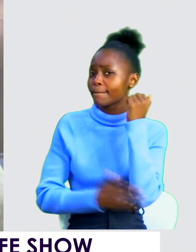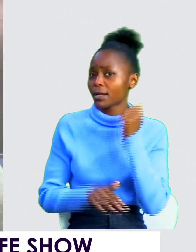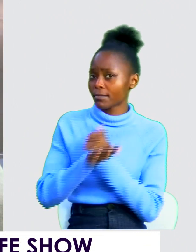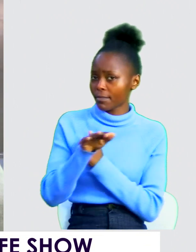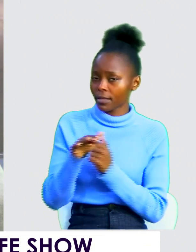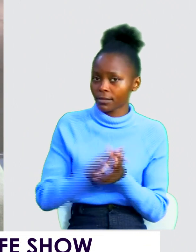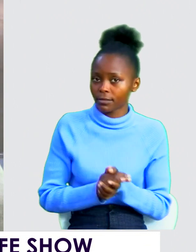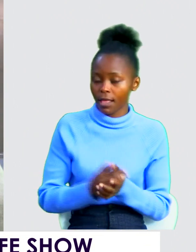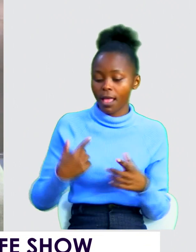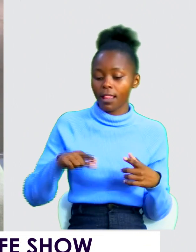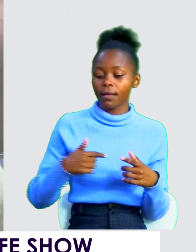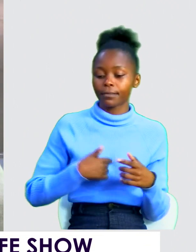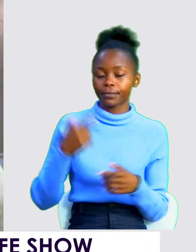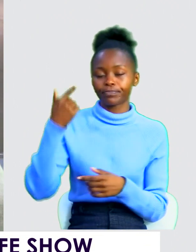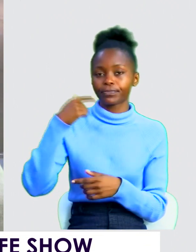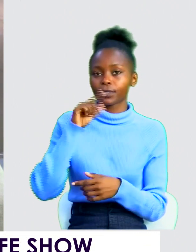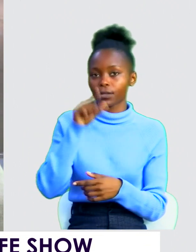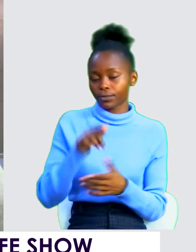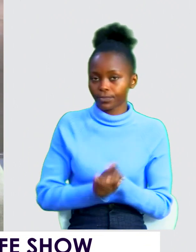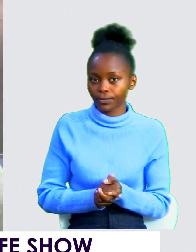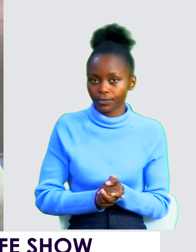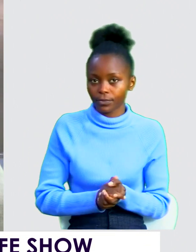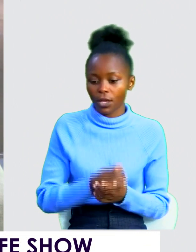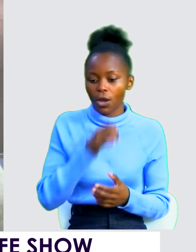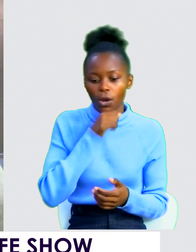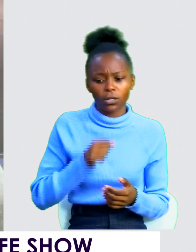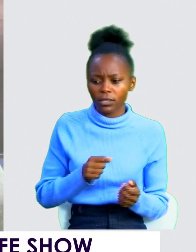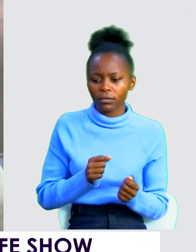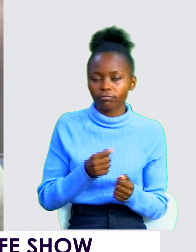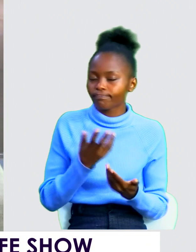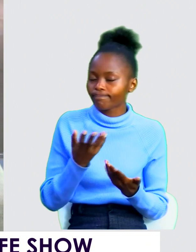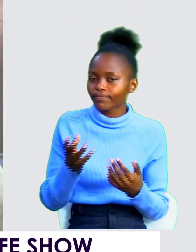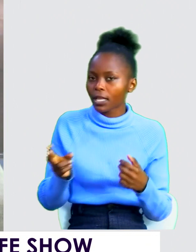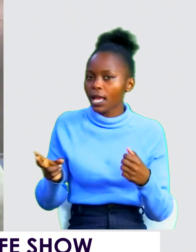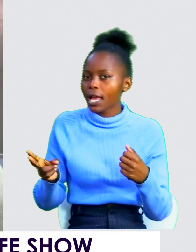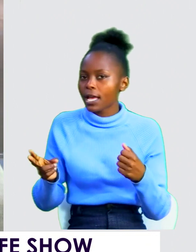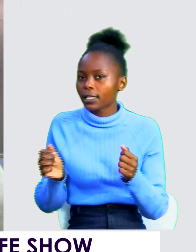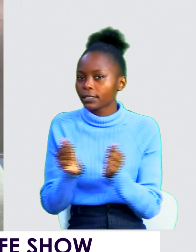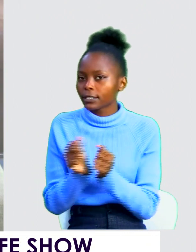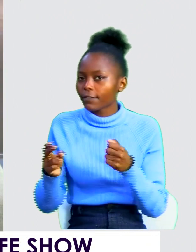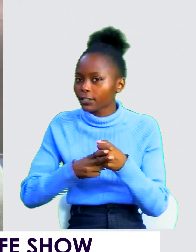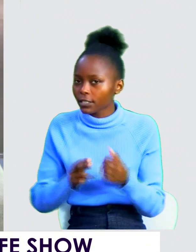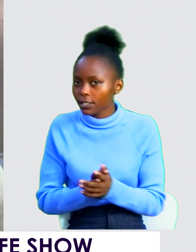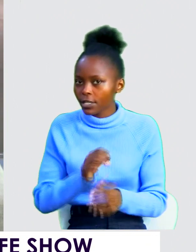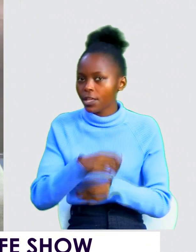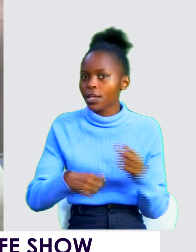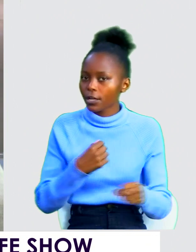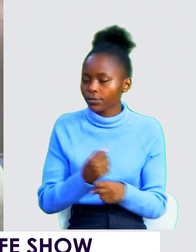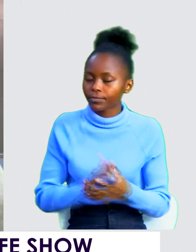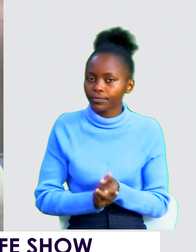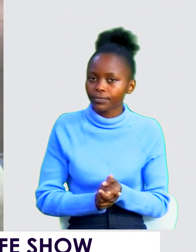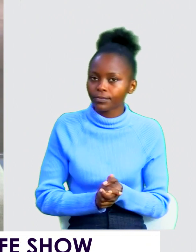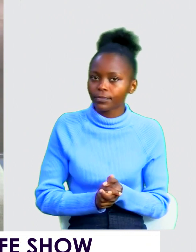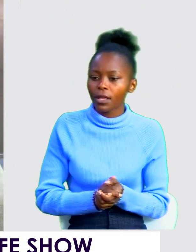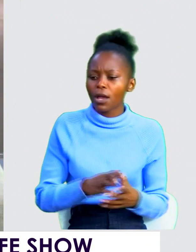Let me tell you something. The oldest being 17, the youngest being 15, they are moving into the sea